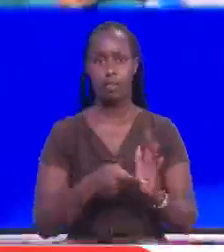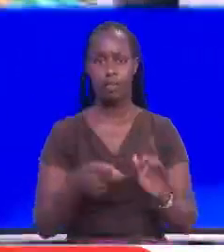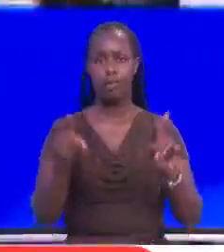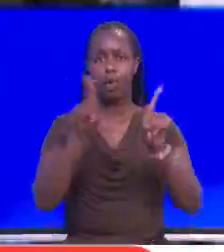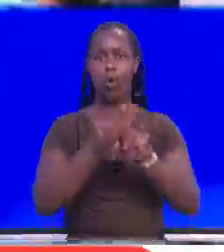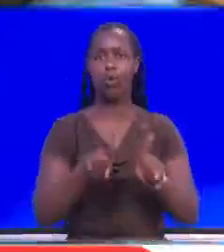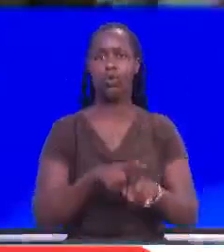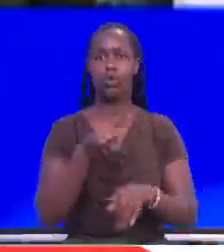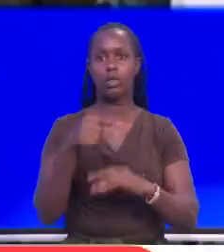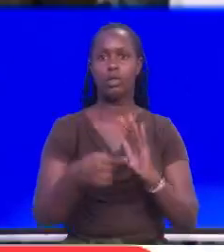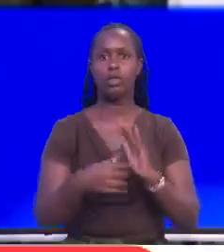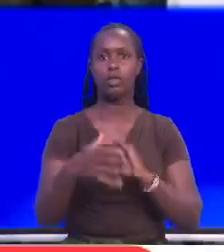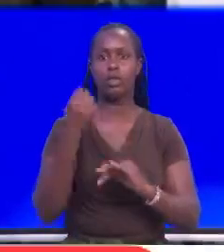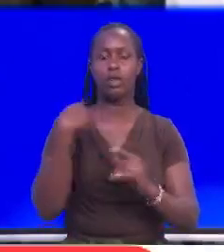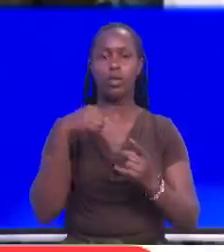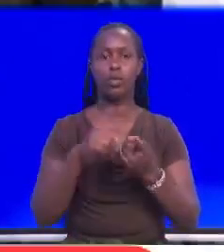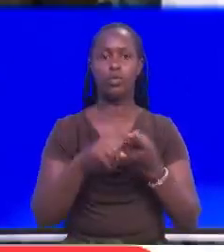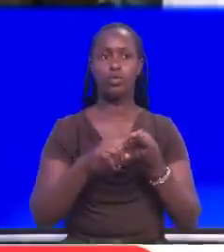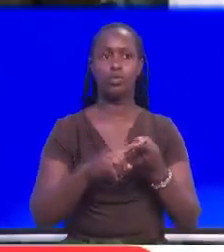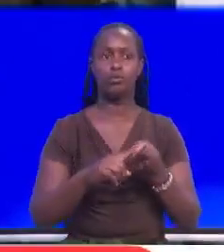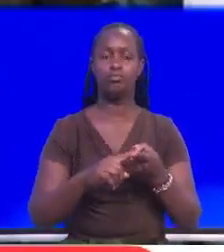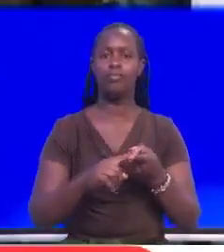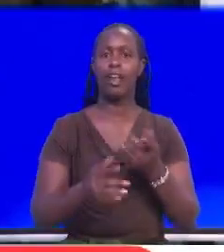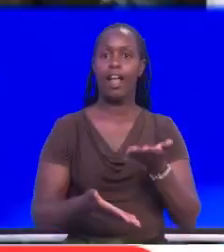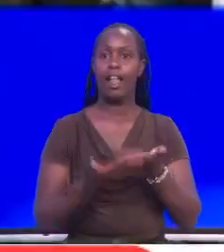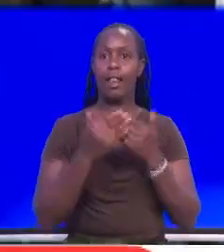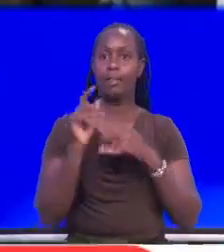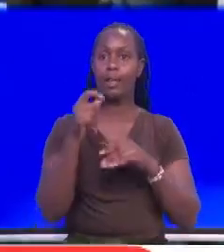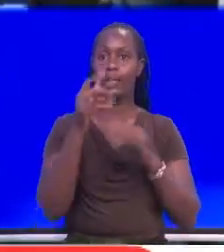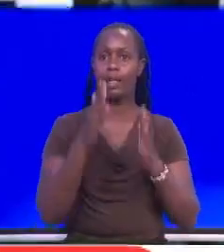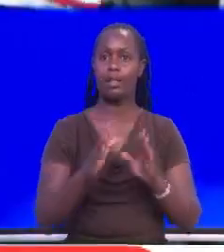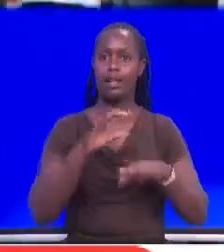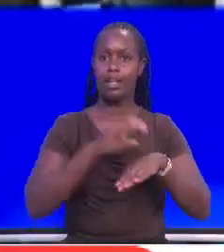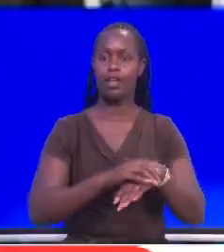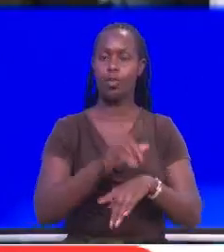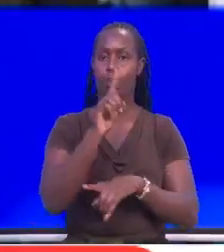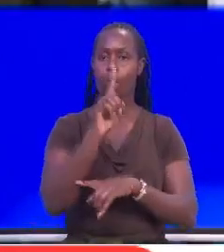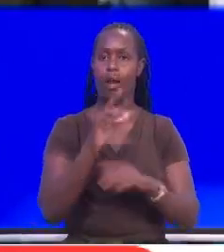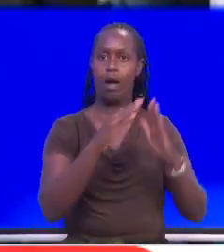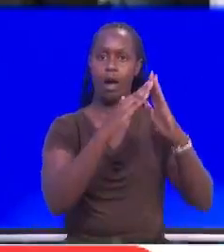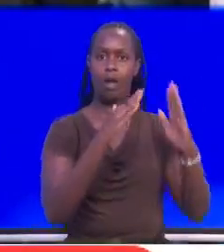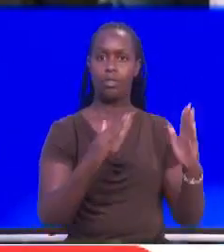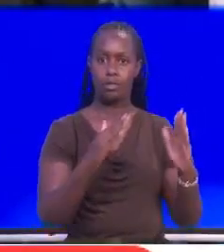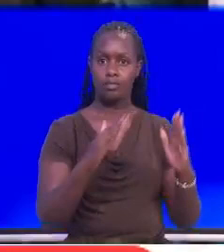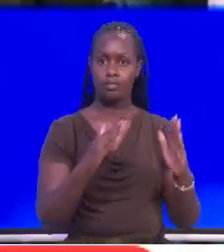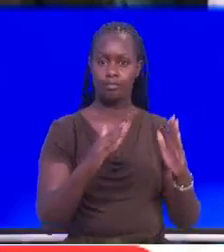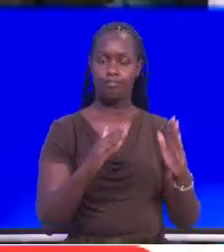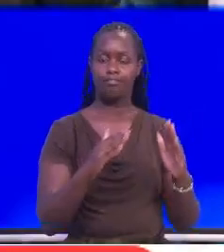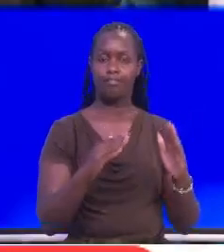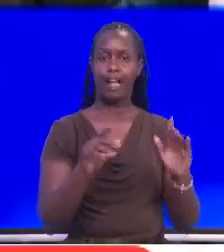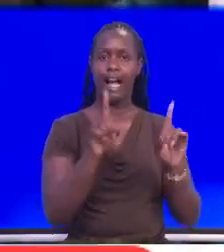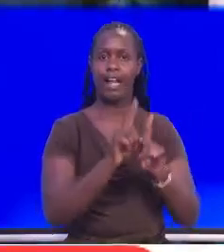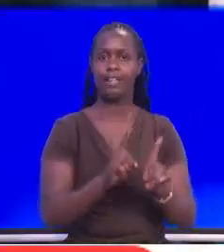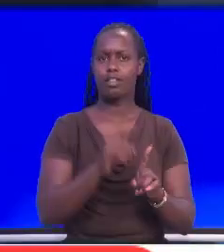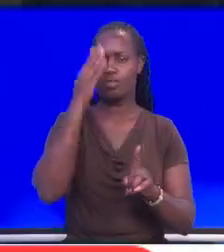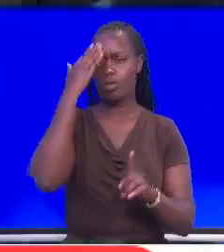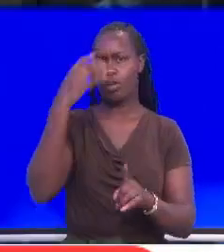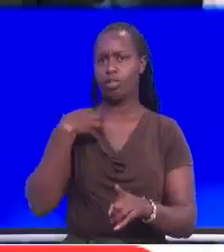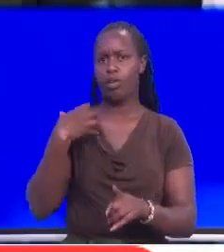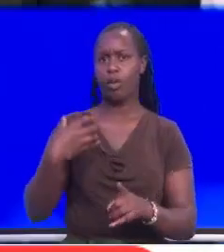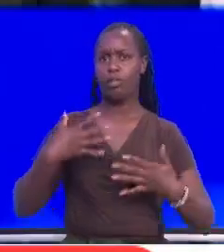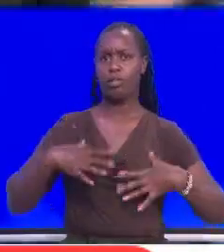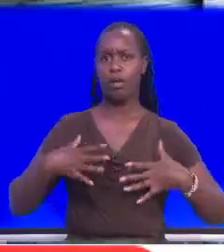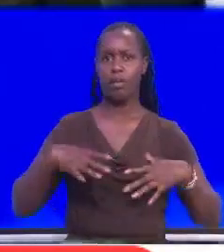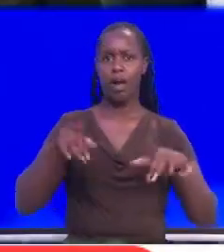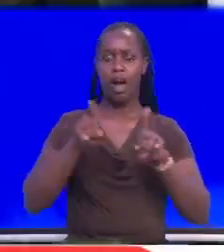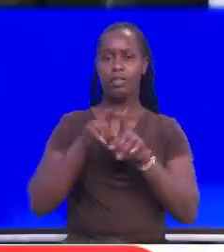also amended to facilitate Kenyans get only one unit in as much as they reach the criteria as prescribed